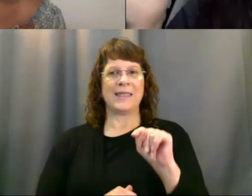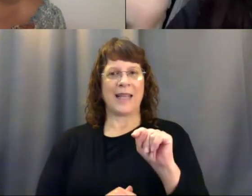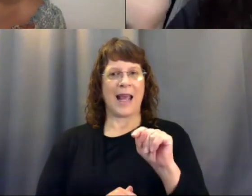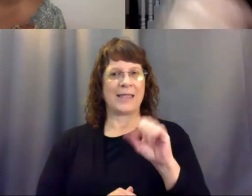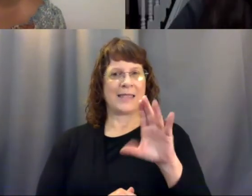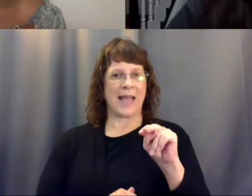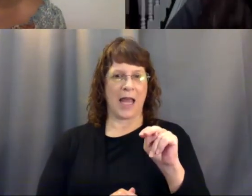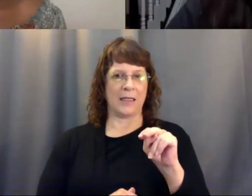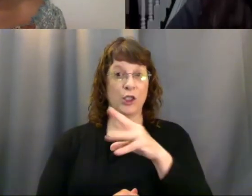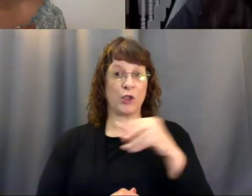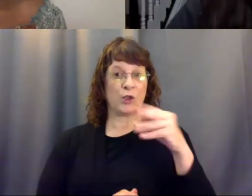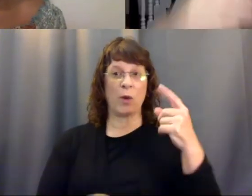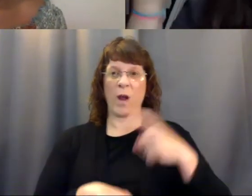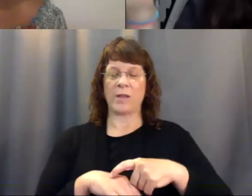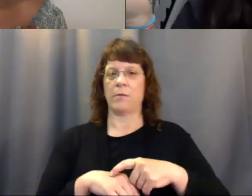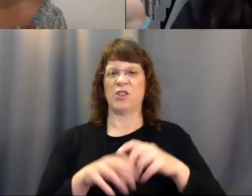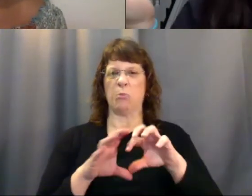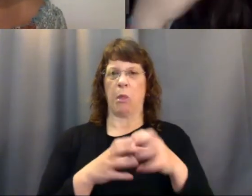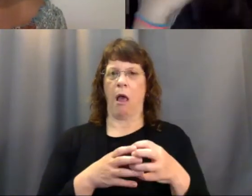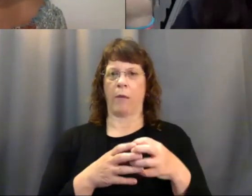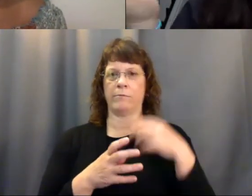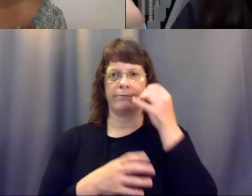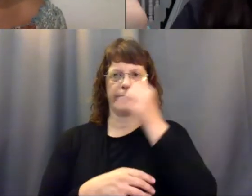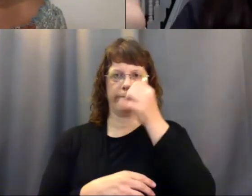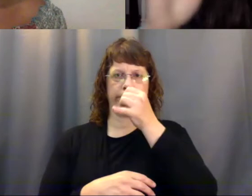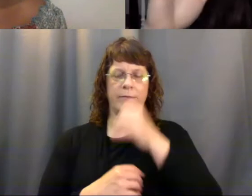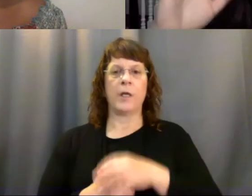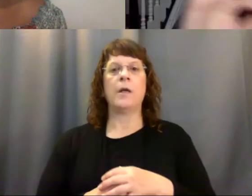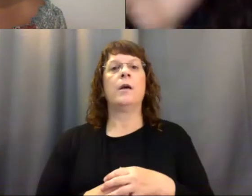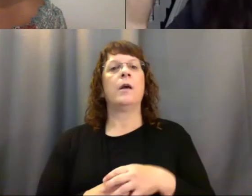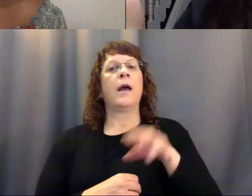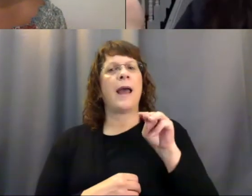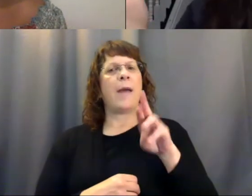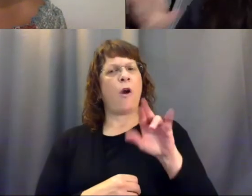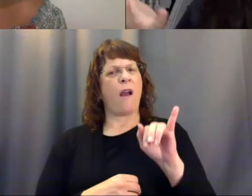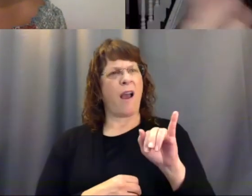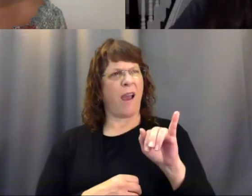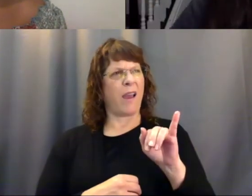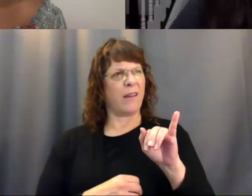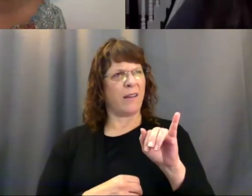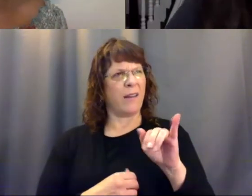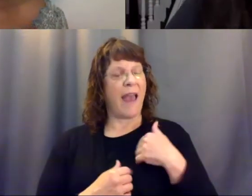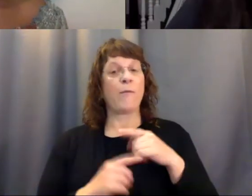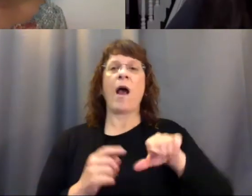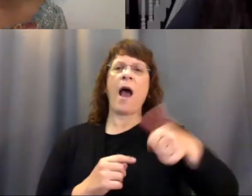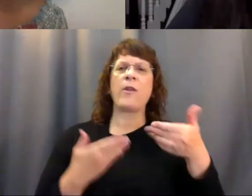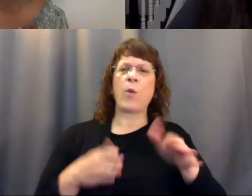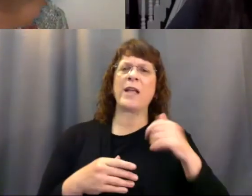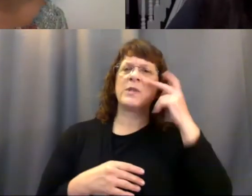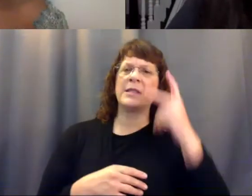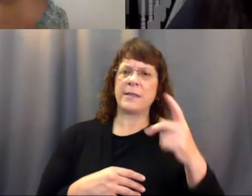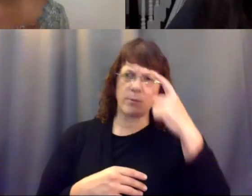looked ridiculous. So other than MRI, are there other ways that you can visualize a brain? There